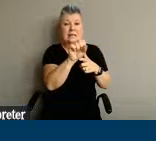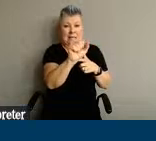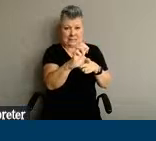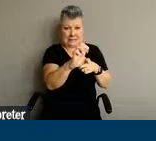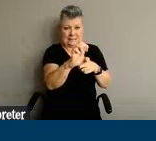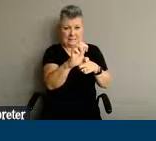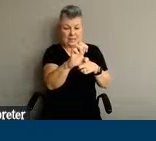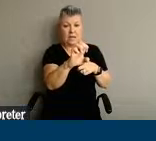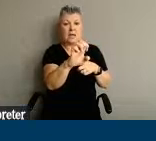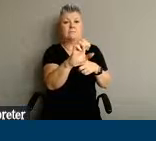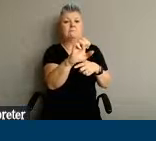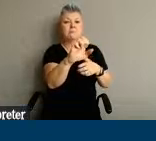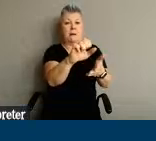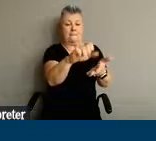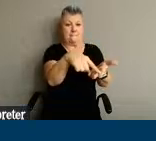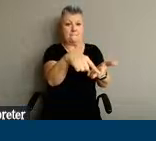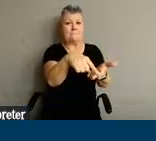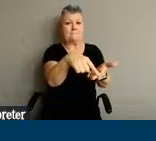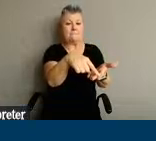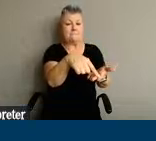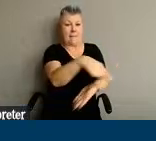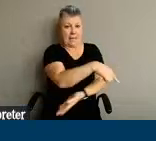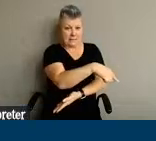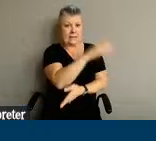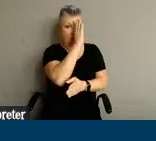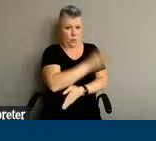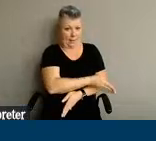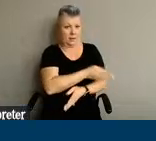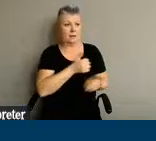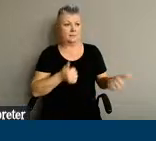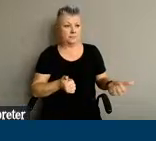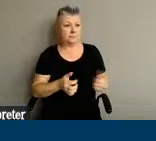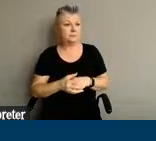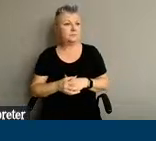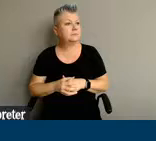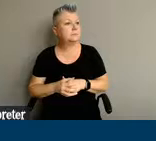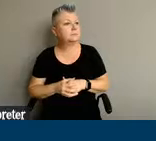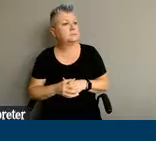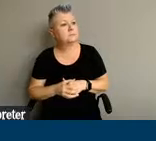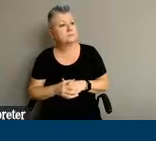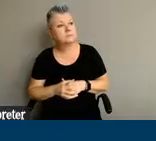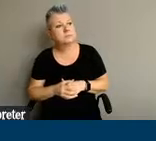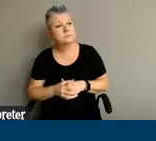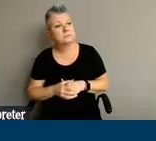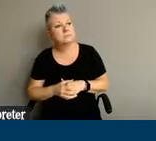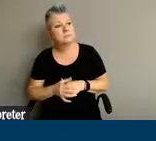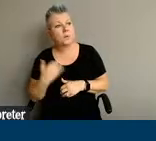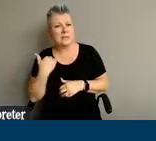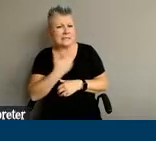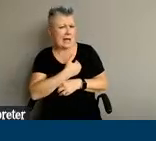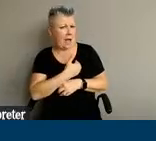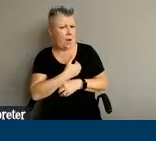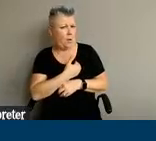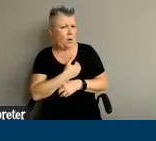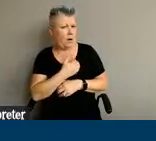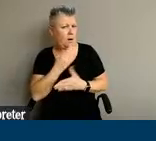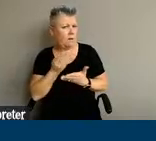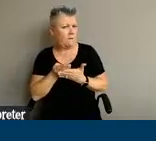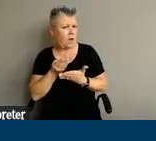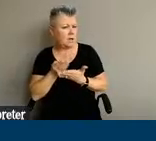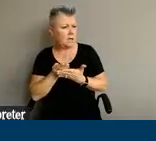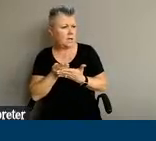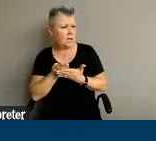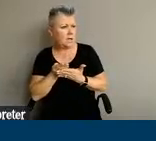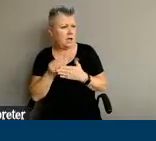so they receive all of that directly to DESE. Now, does our tier funding affect that at all? So we talked